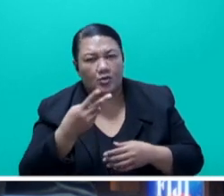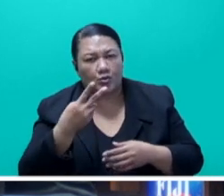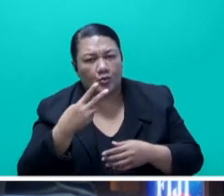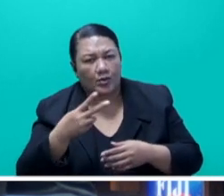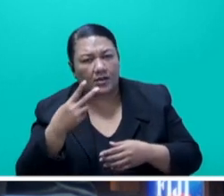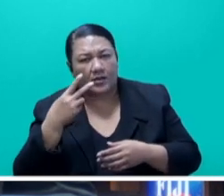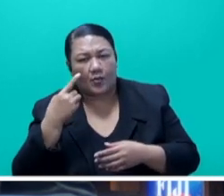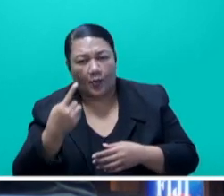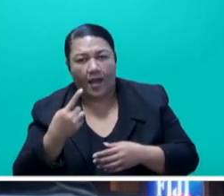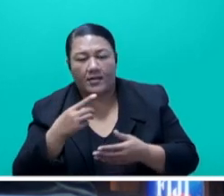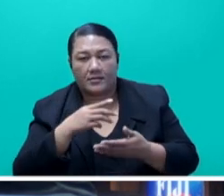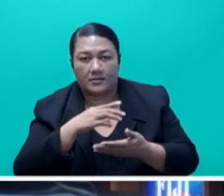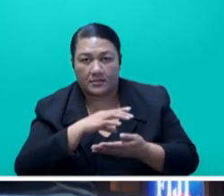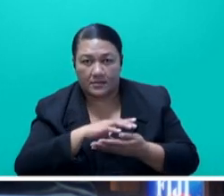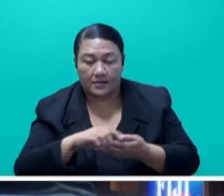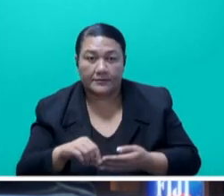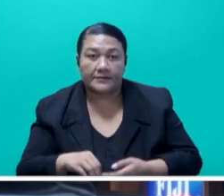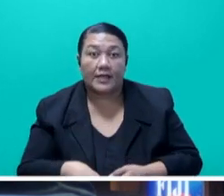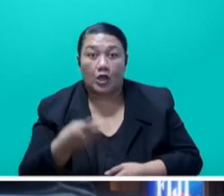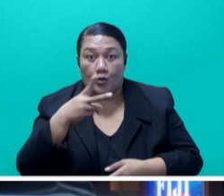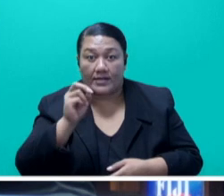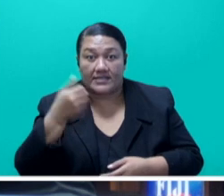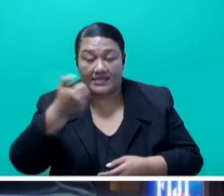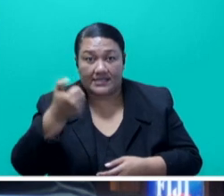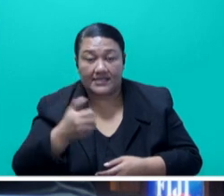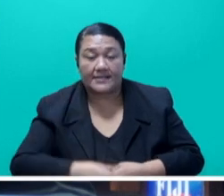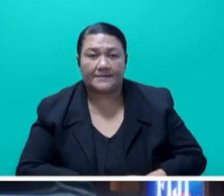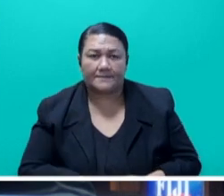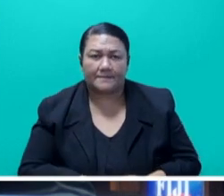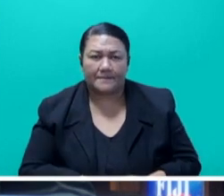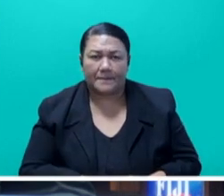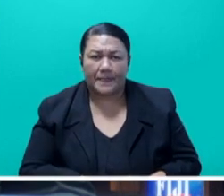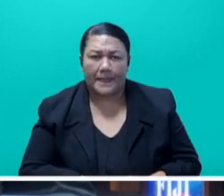$12,846,973.81. Again, in 2016,